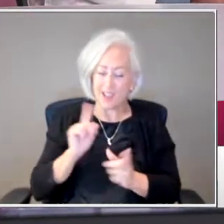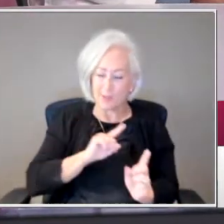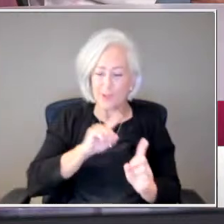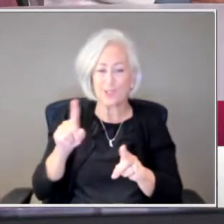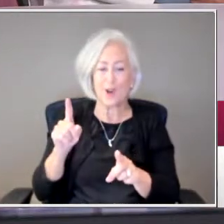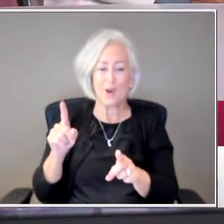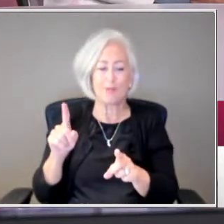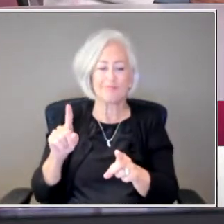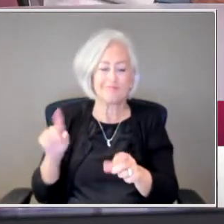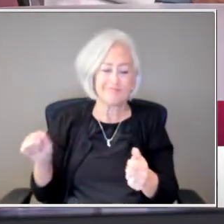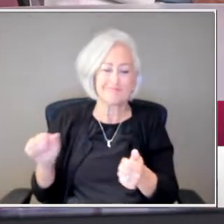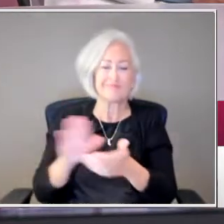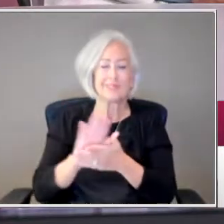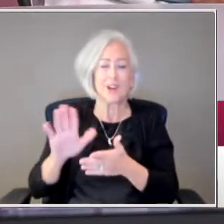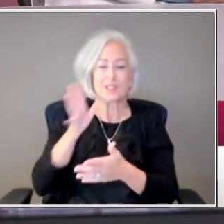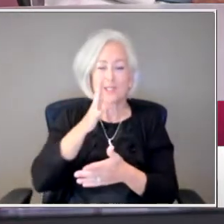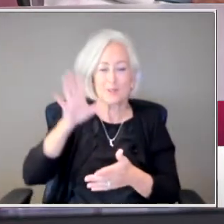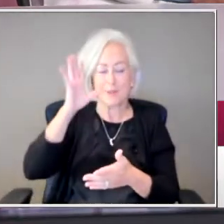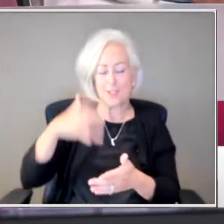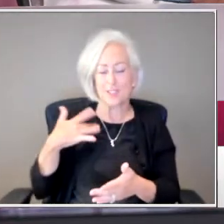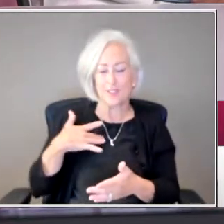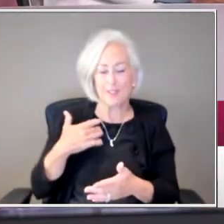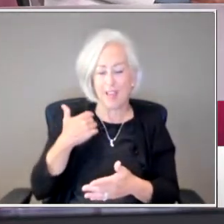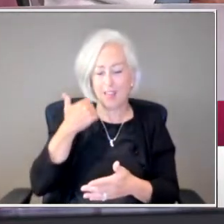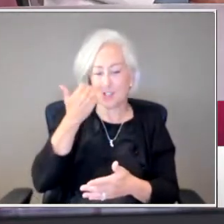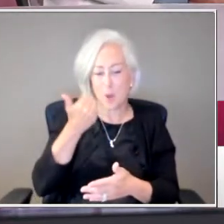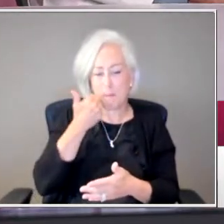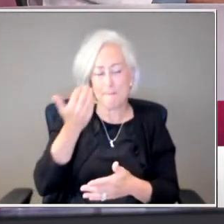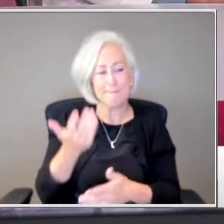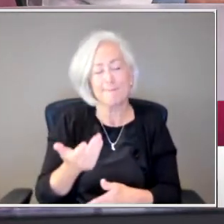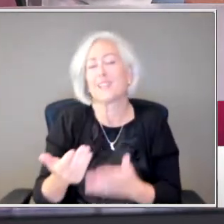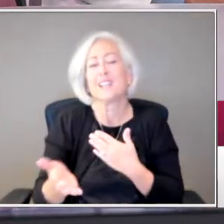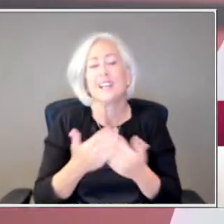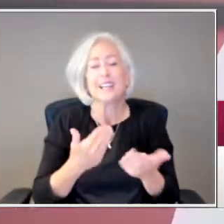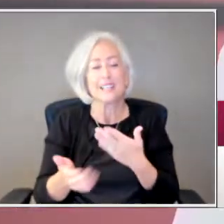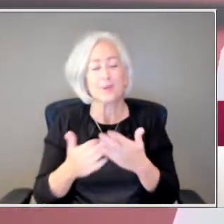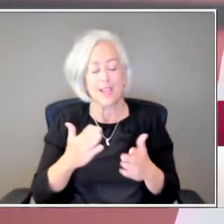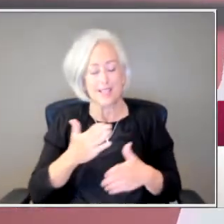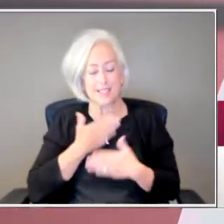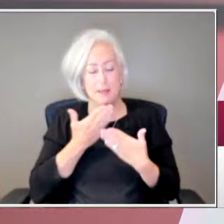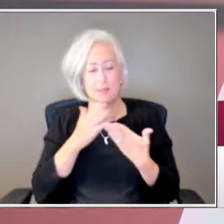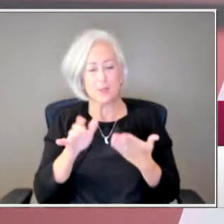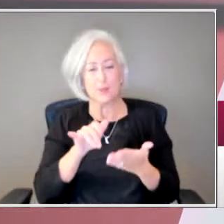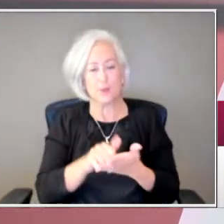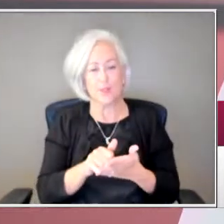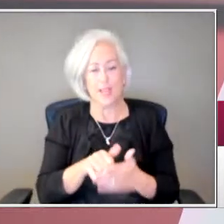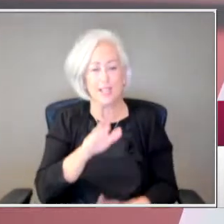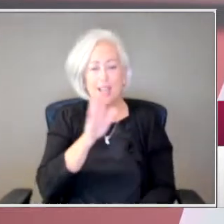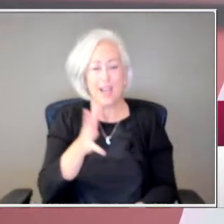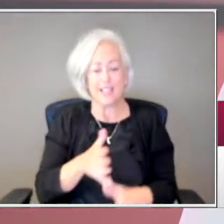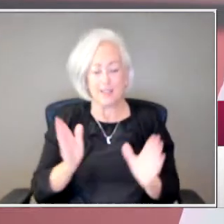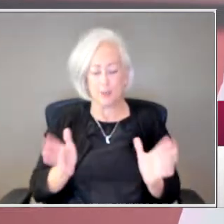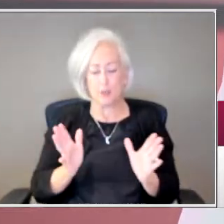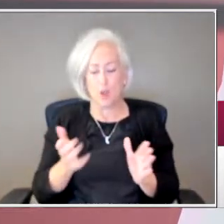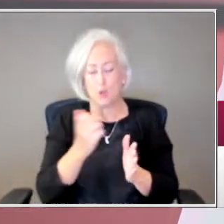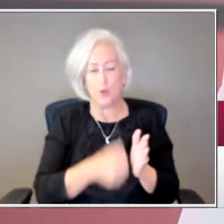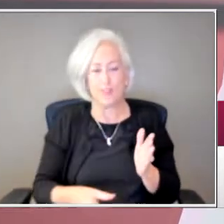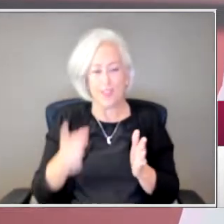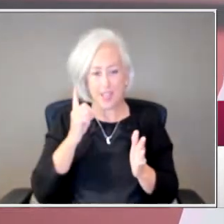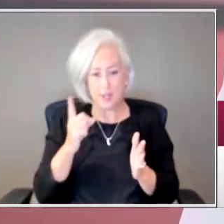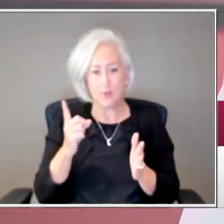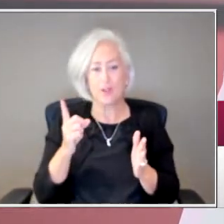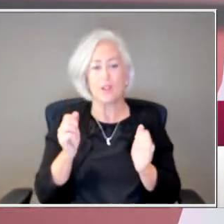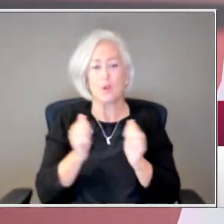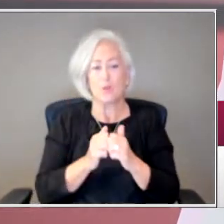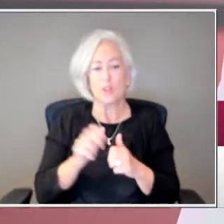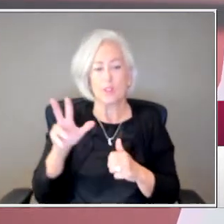but I was just Good happy to be able to do that, and I'd never talked to anybody who had 32,000 steps in a